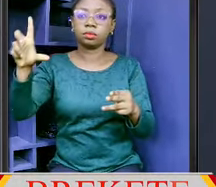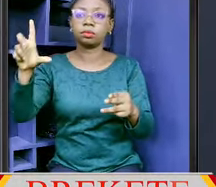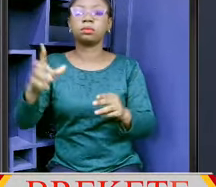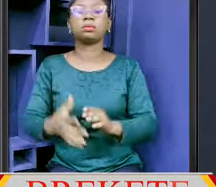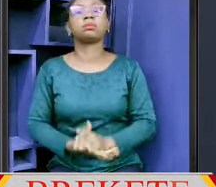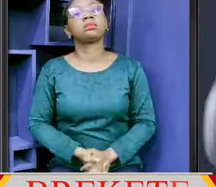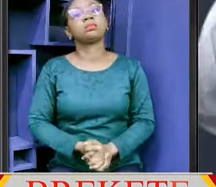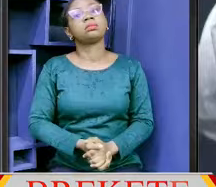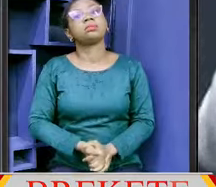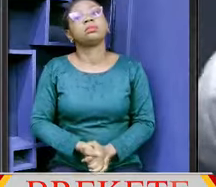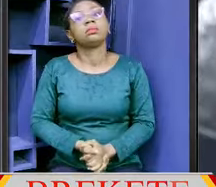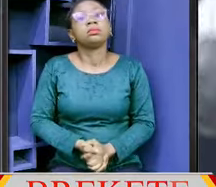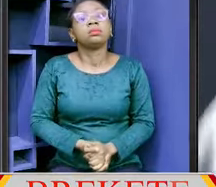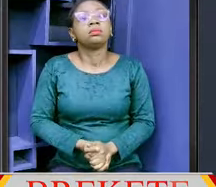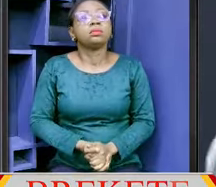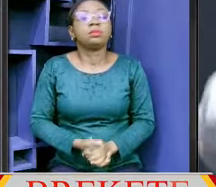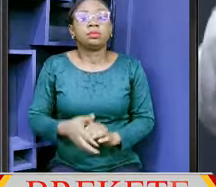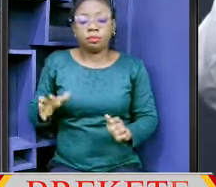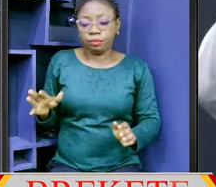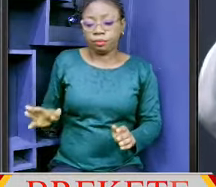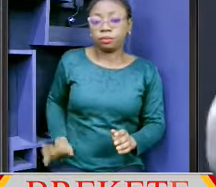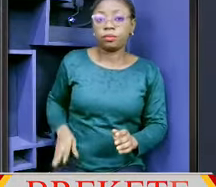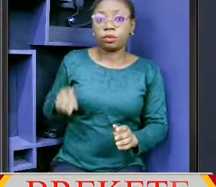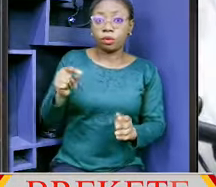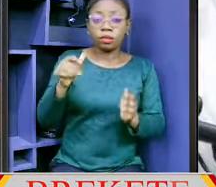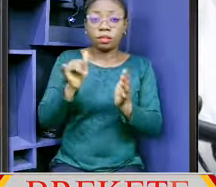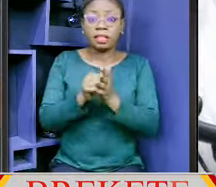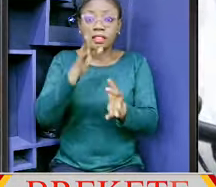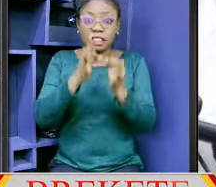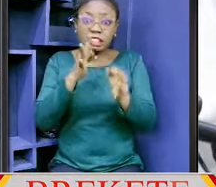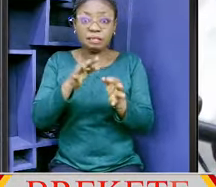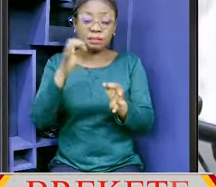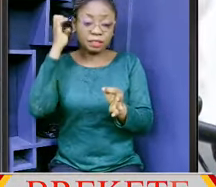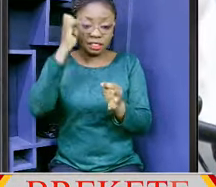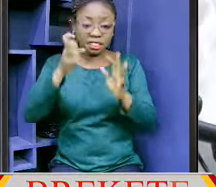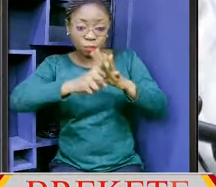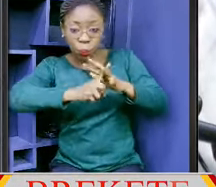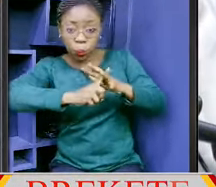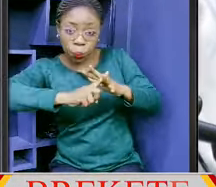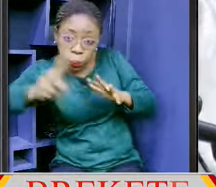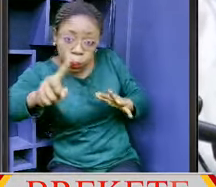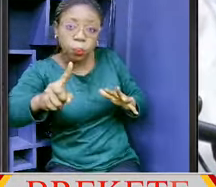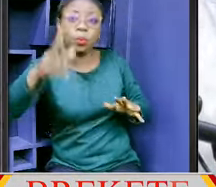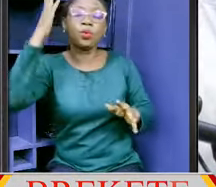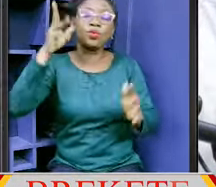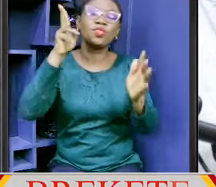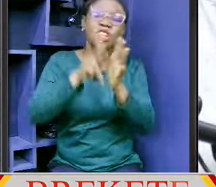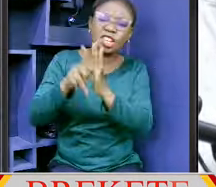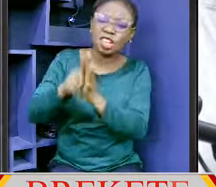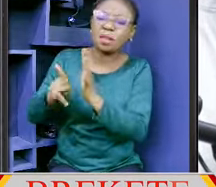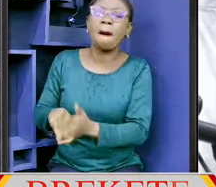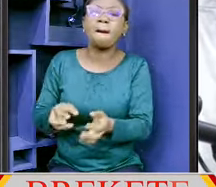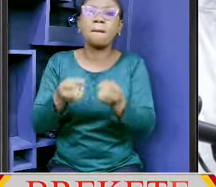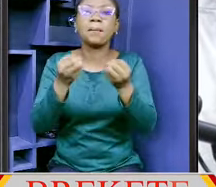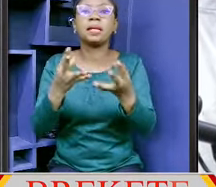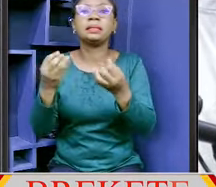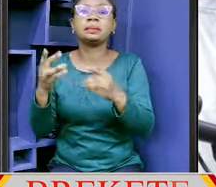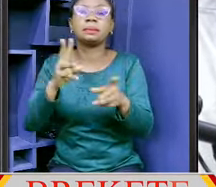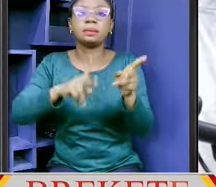Which way they go? Dog way, if he escape, he go kill many people before they kill him. Yes,